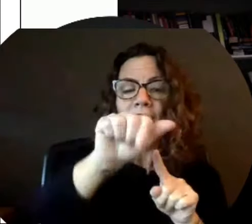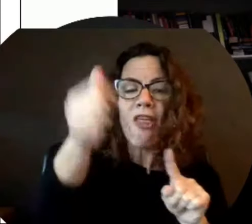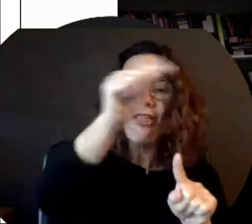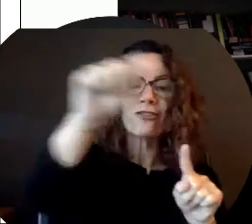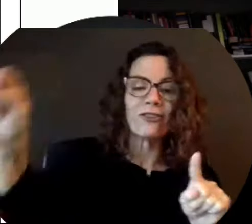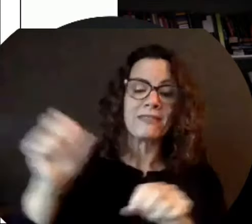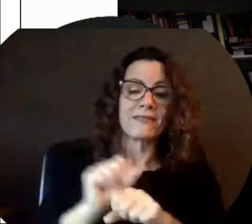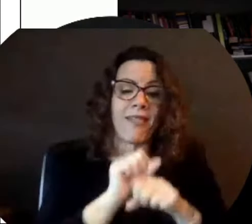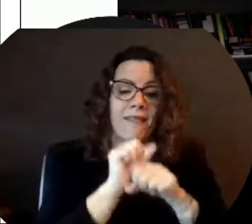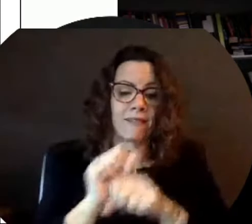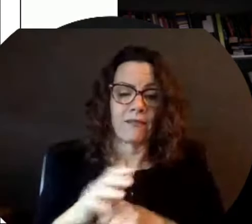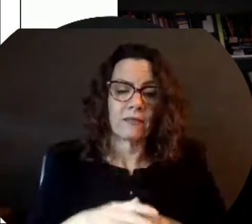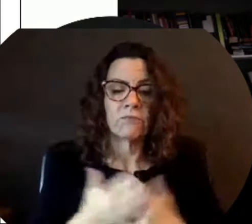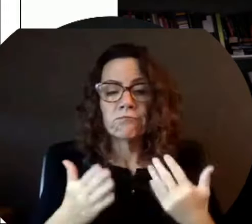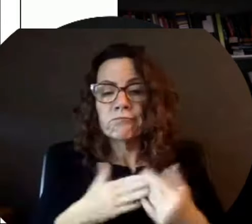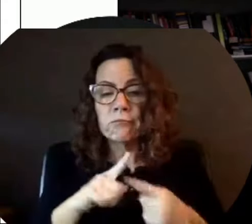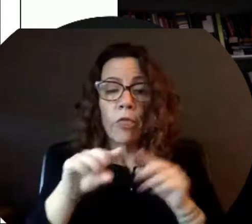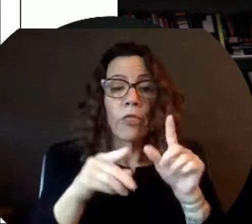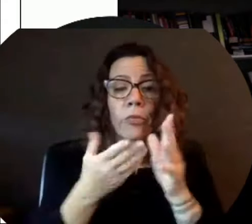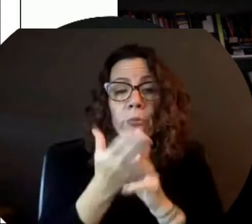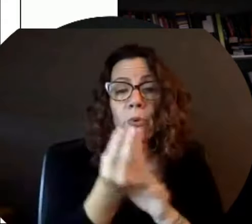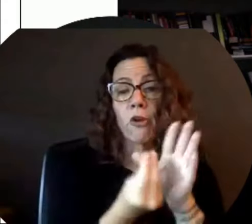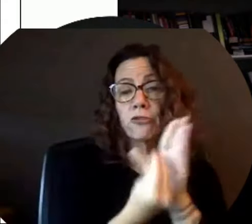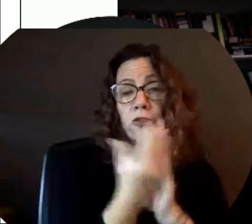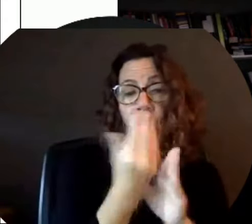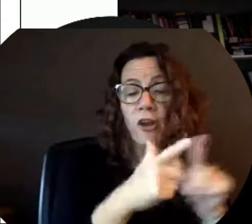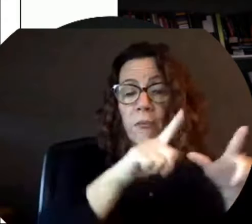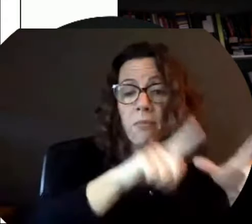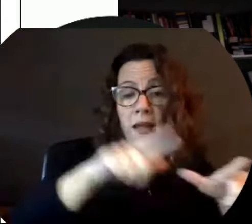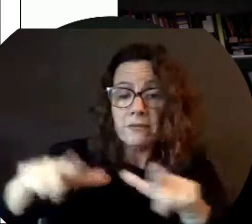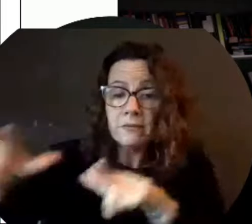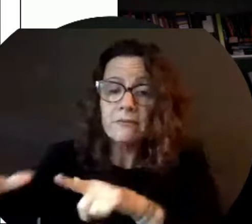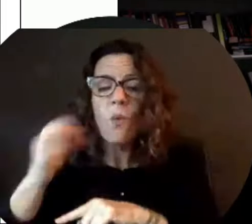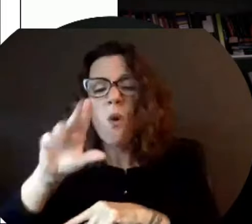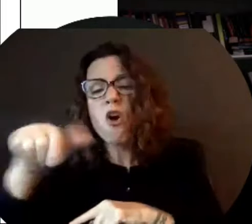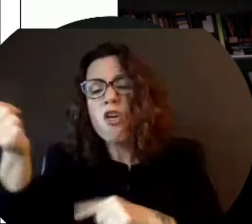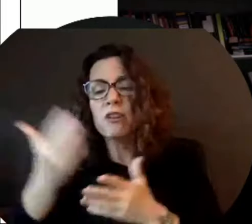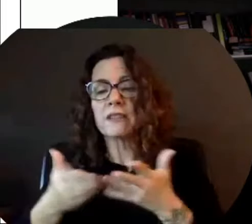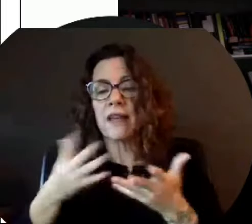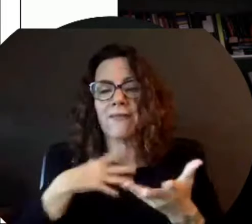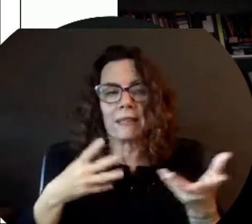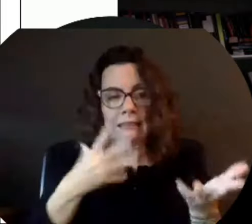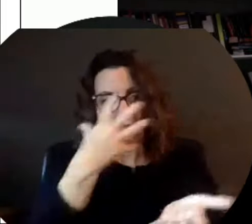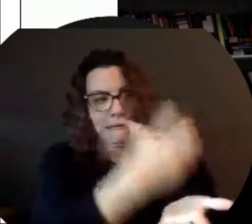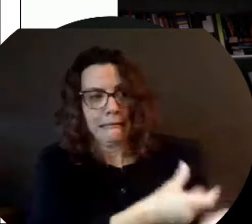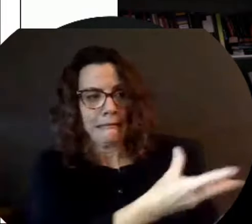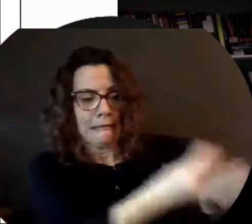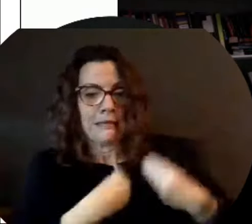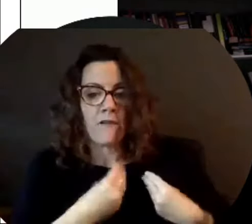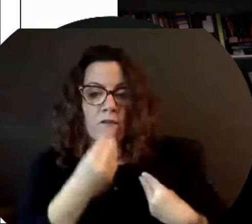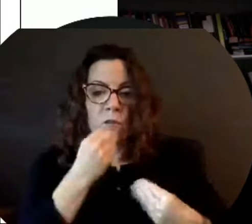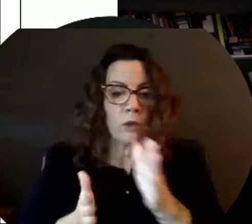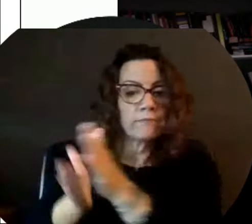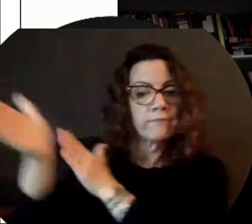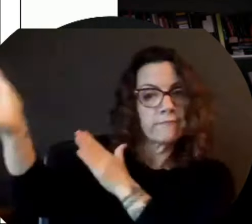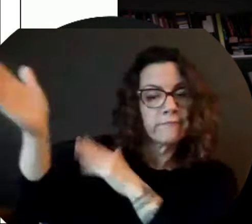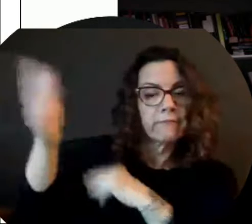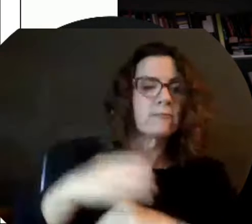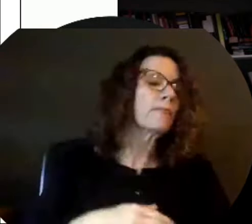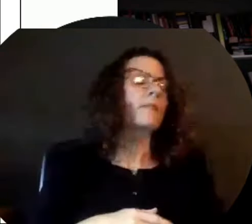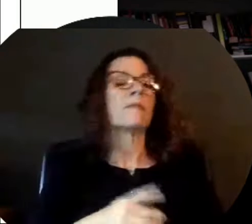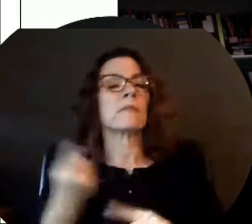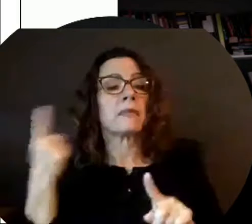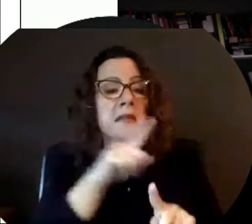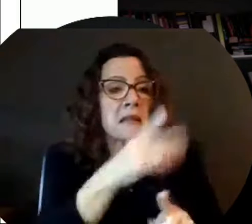about what's about to happen. I mean, and I think when we think about kind of revolutionary abolition in that context, we think